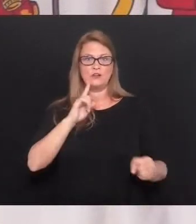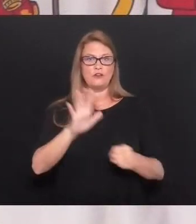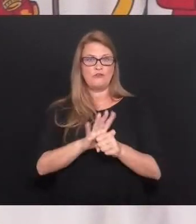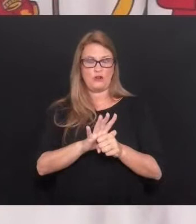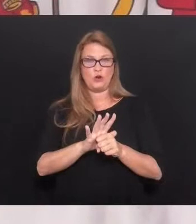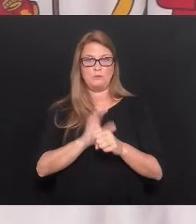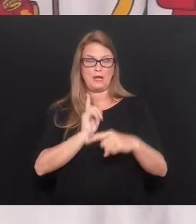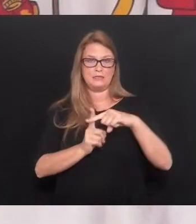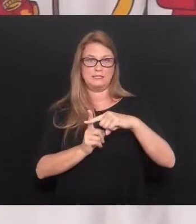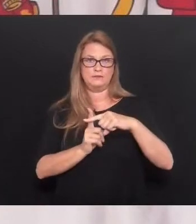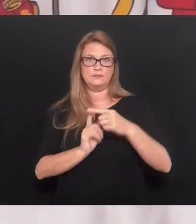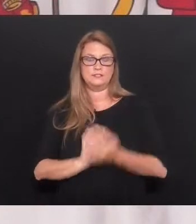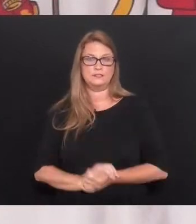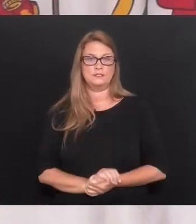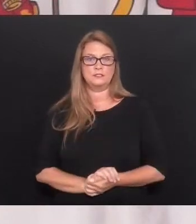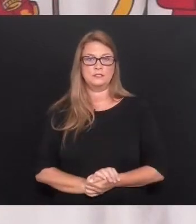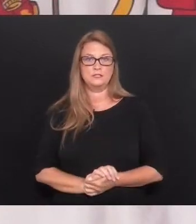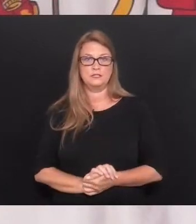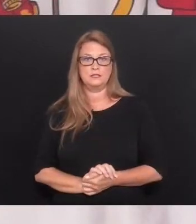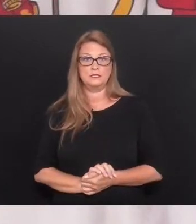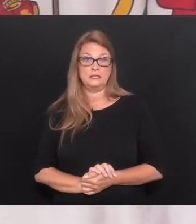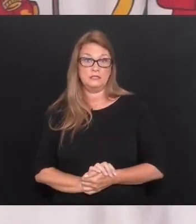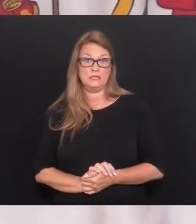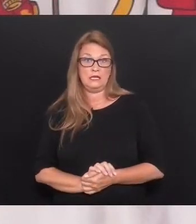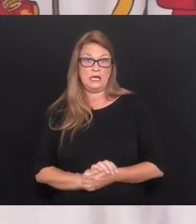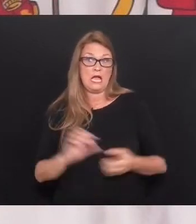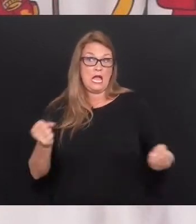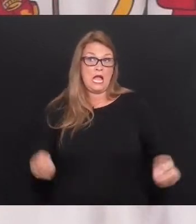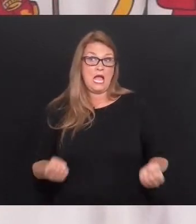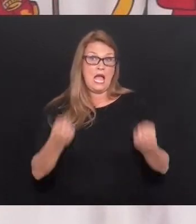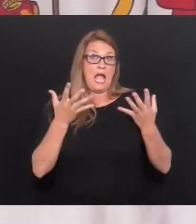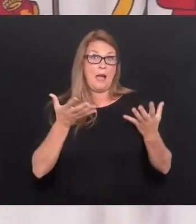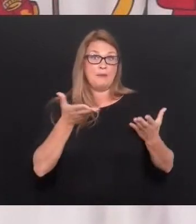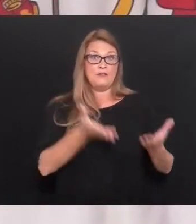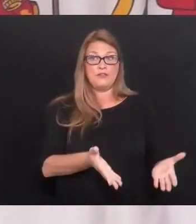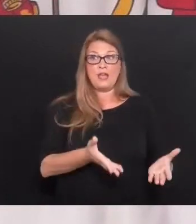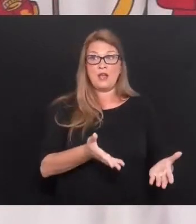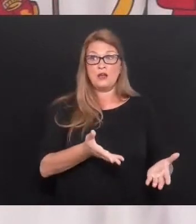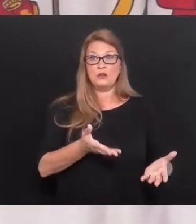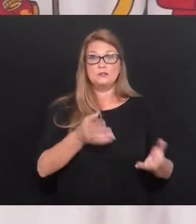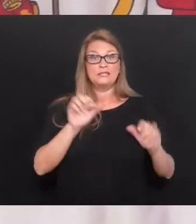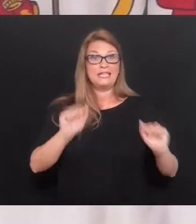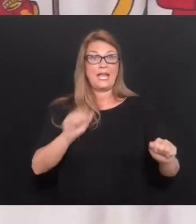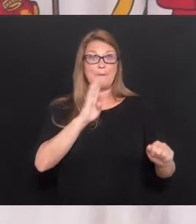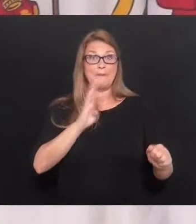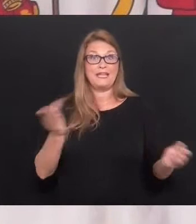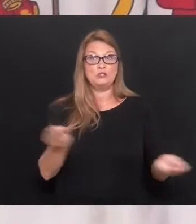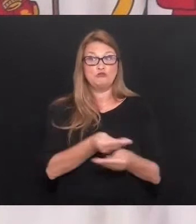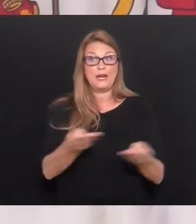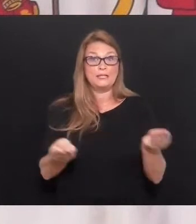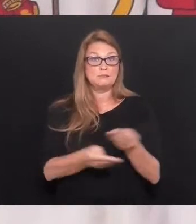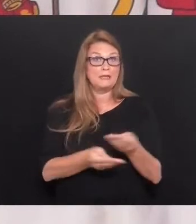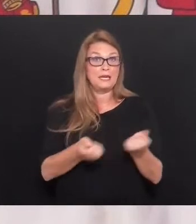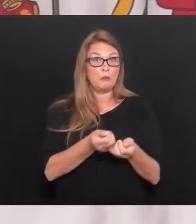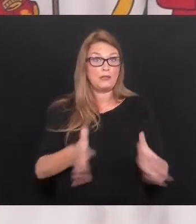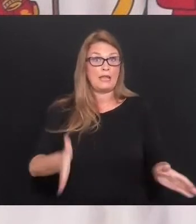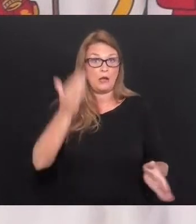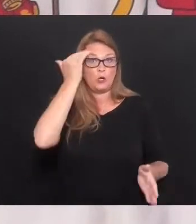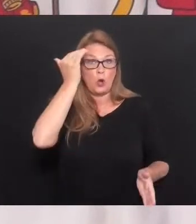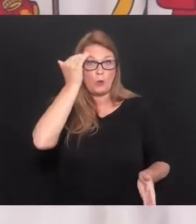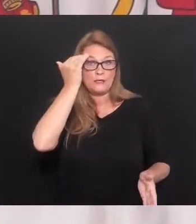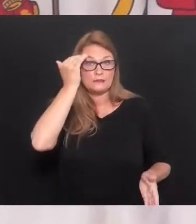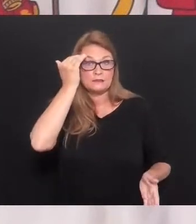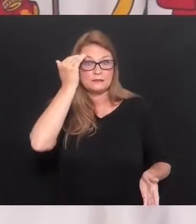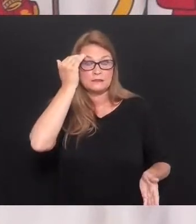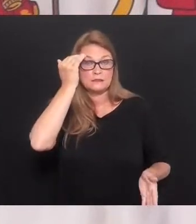cases. No telling how many are there that aren't really sick that can be transmitting this disease like crazy that